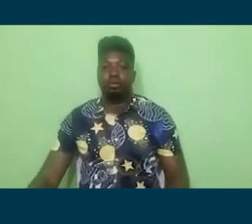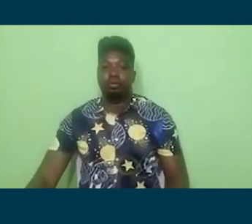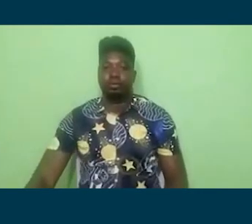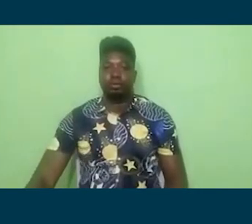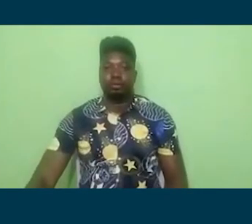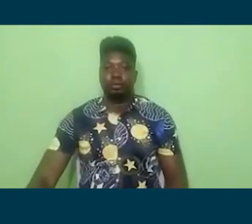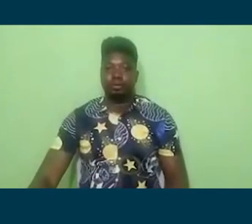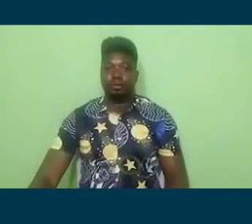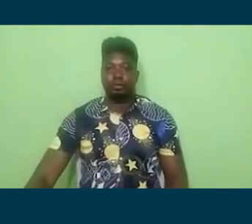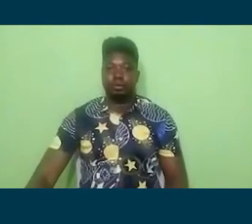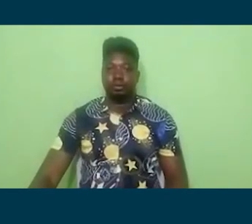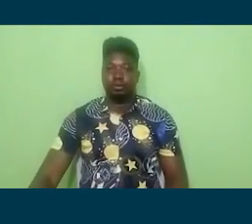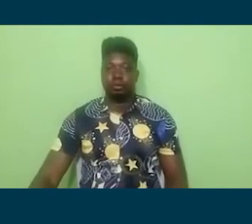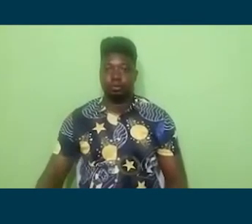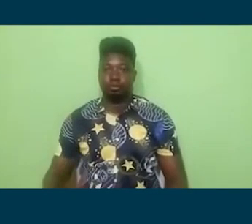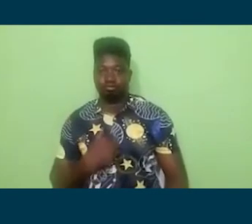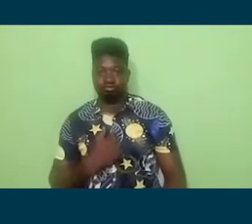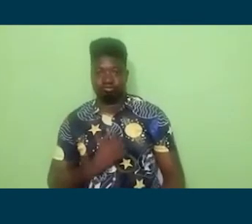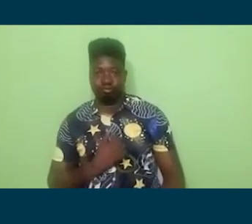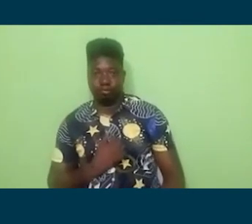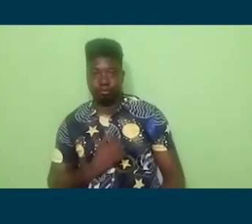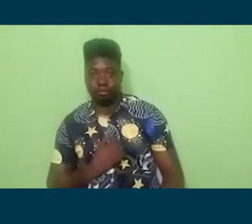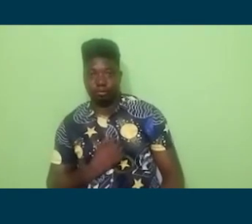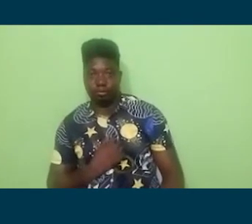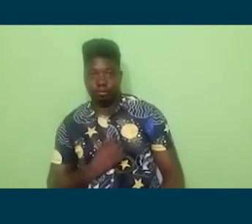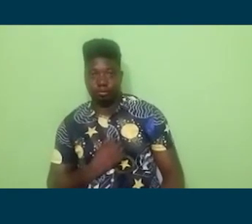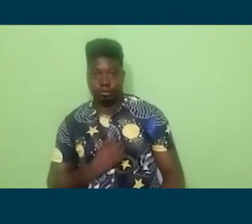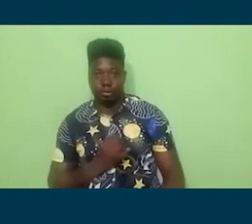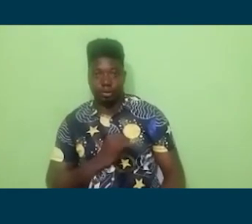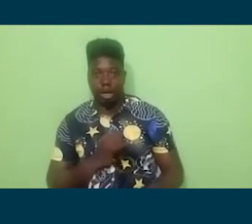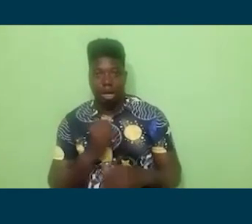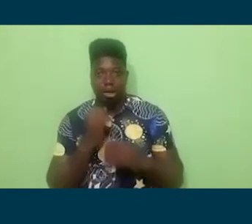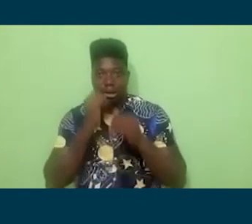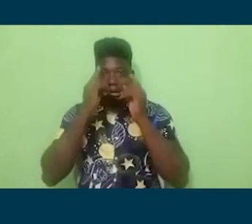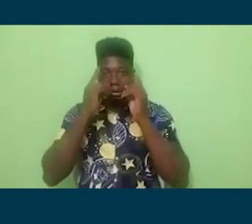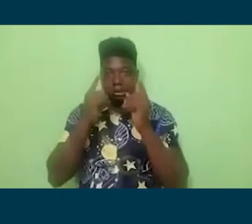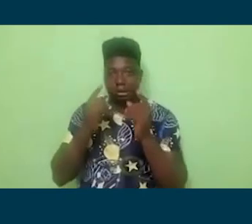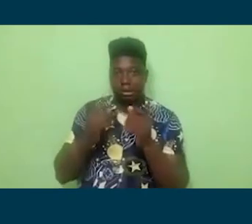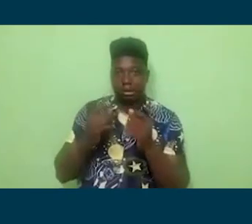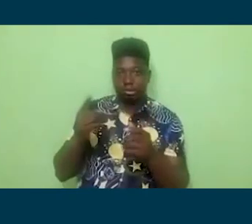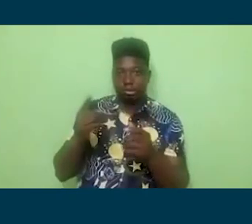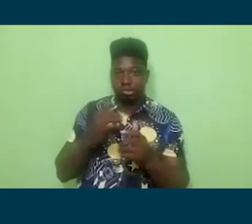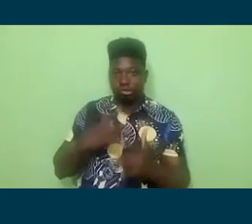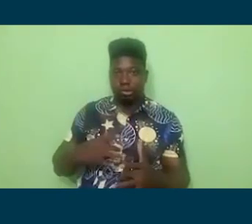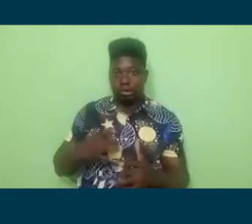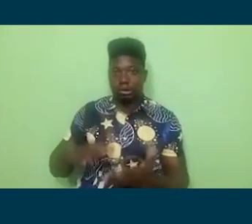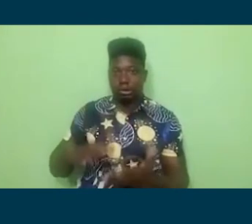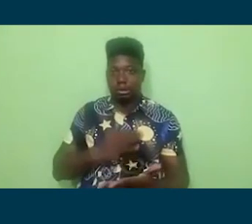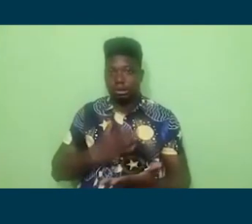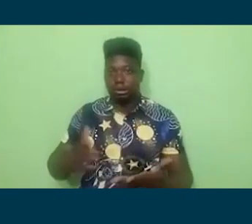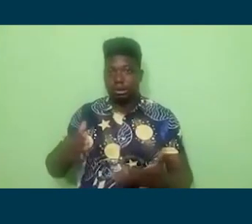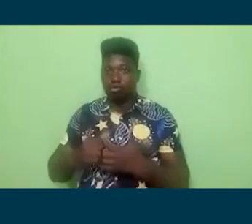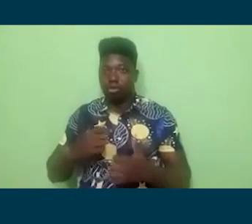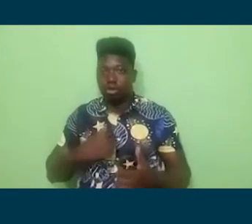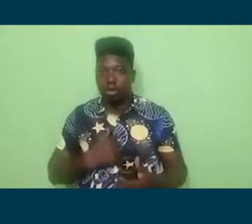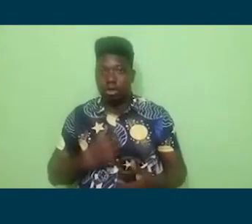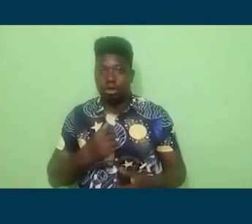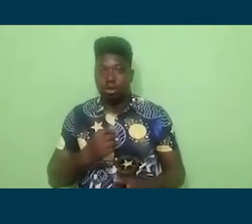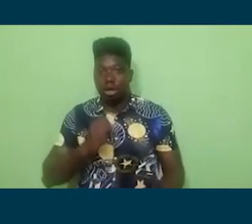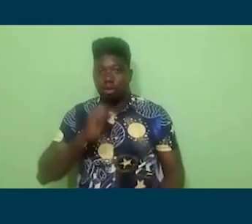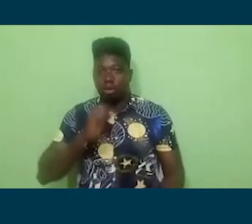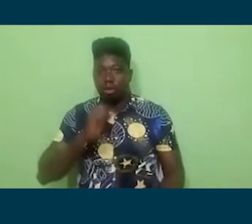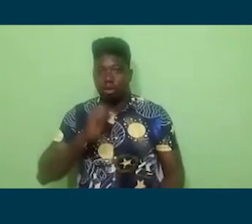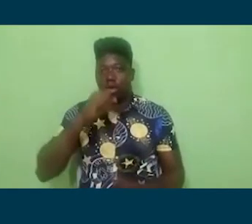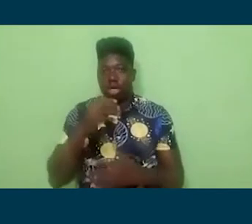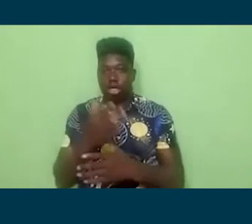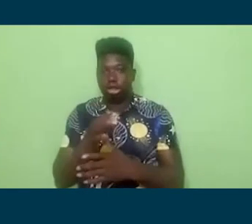And on that, Lindsay, I wonder if you'd be willing to sing with me if all other microphones are closed. I have a song here that